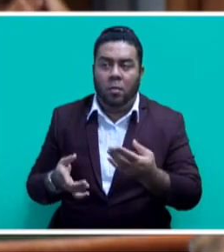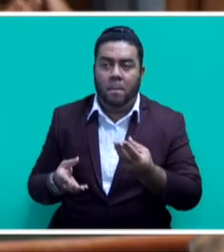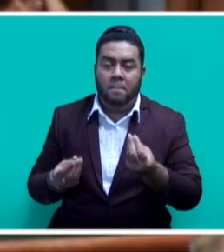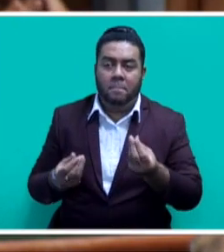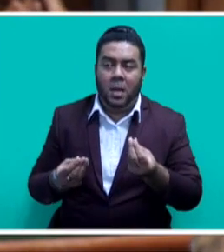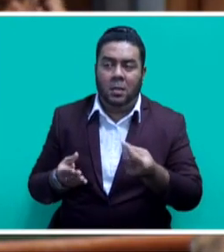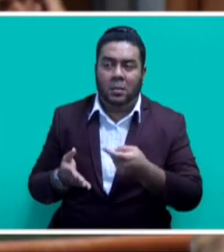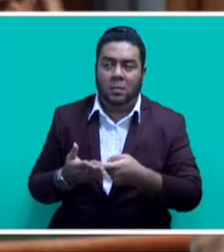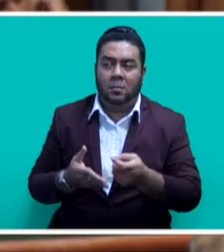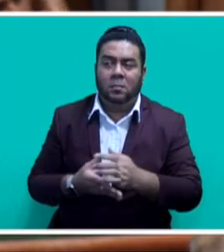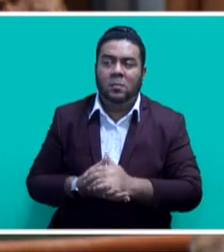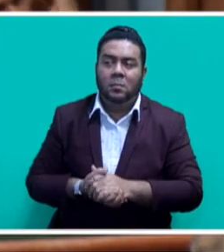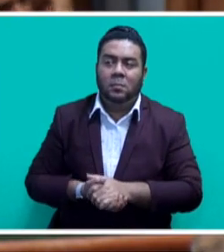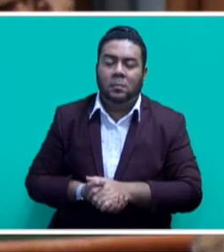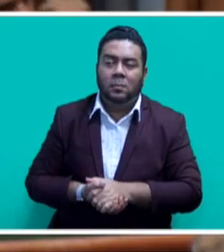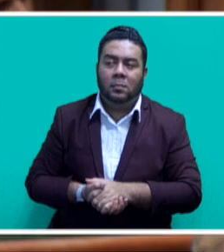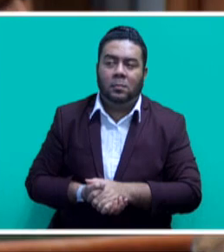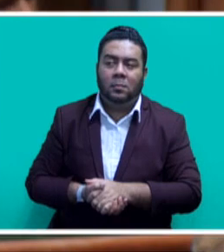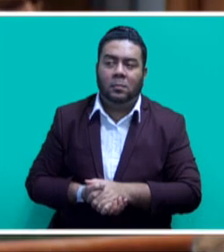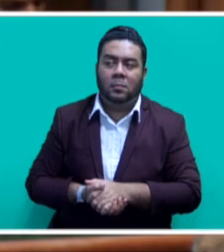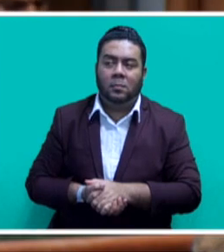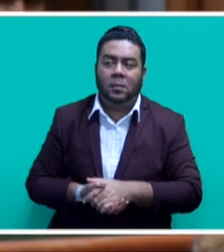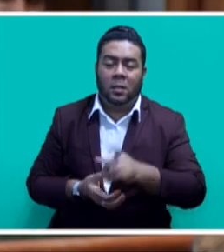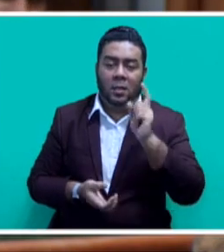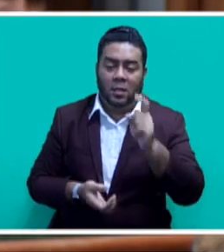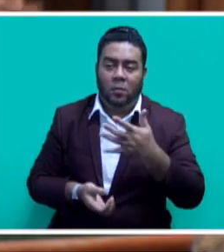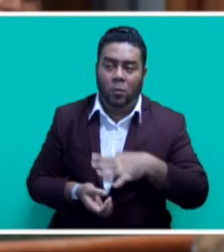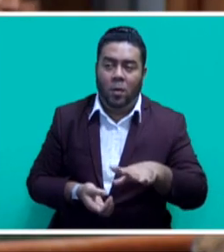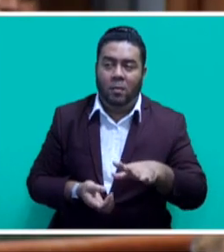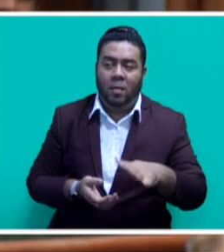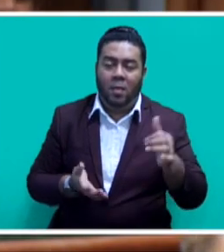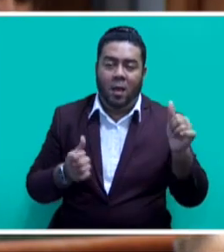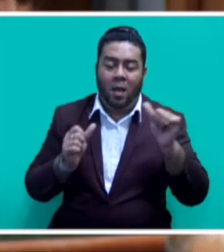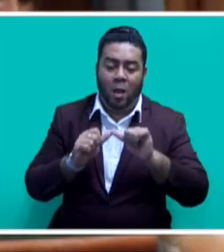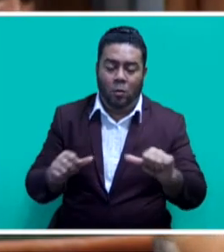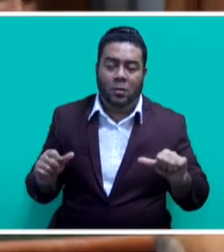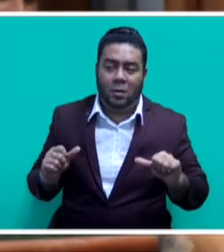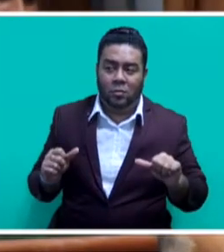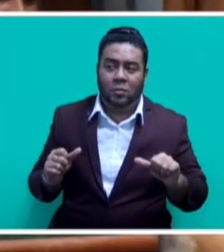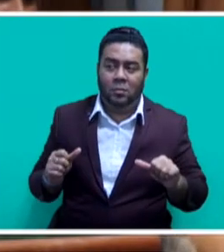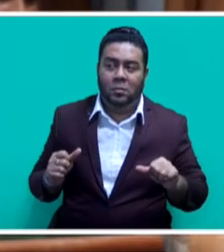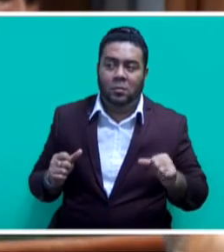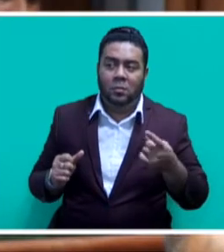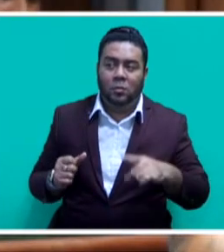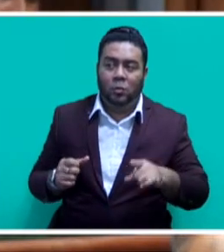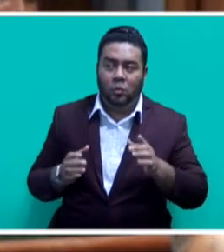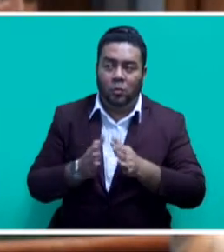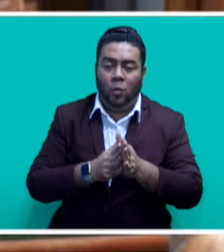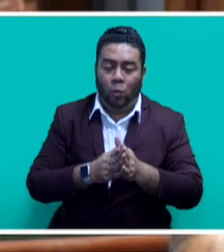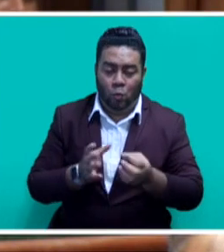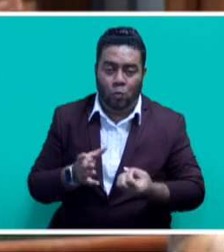Mr. Speaker, sir, if we want the agriculture sector to seriously grow